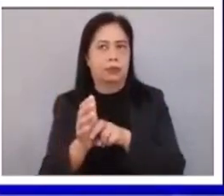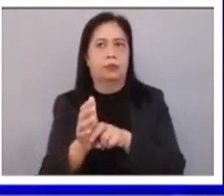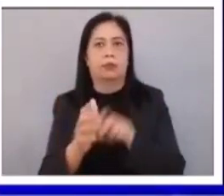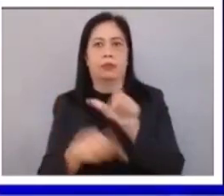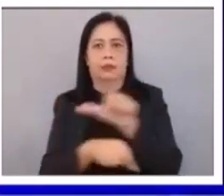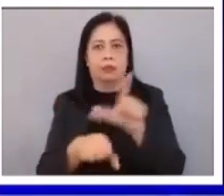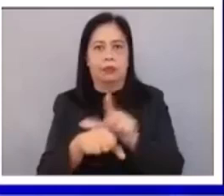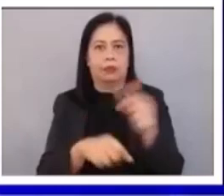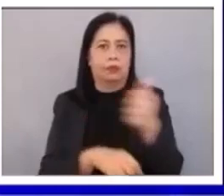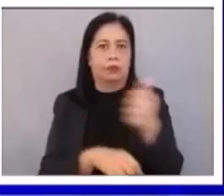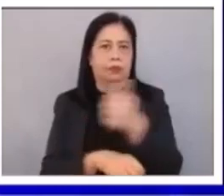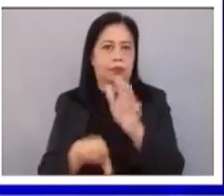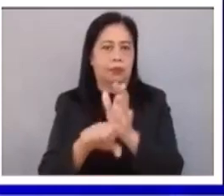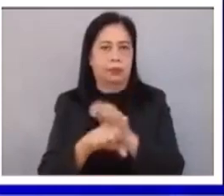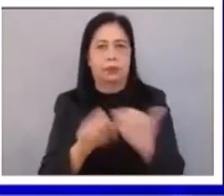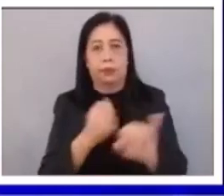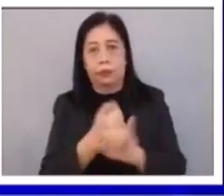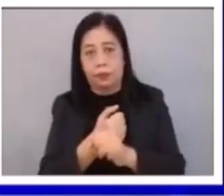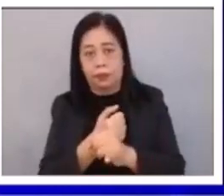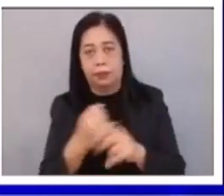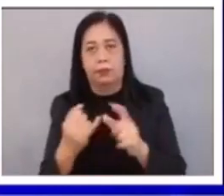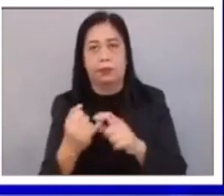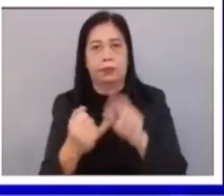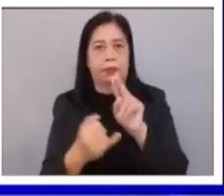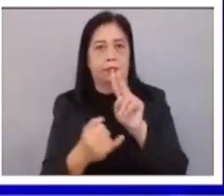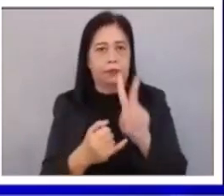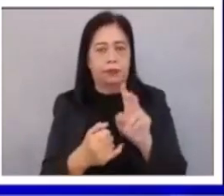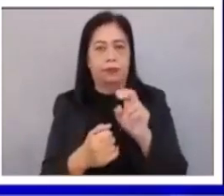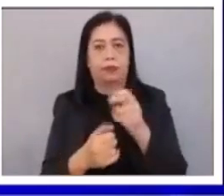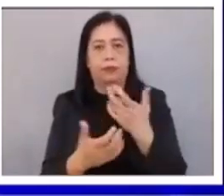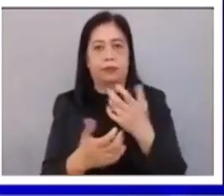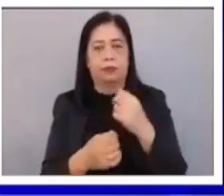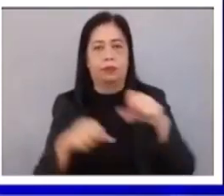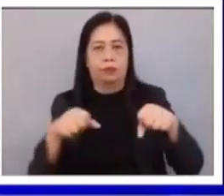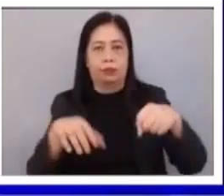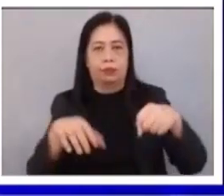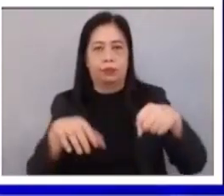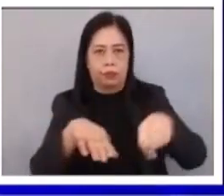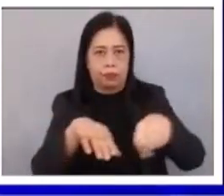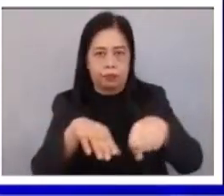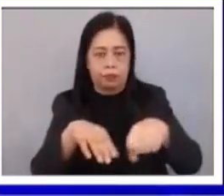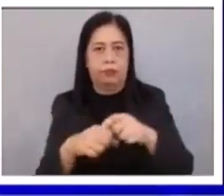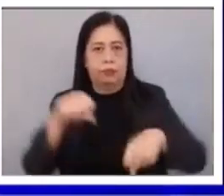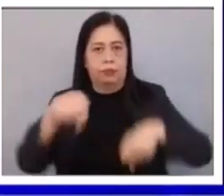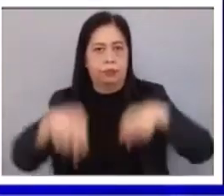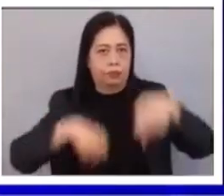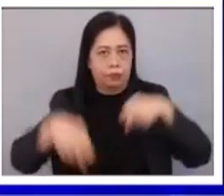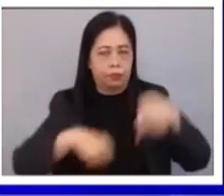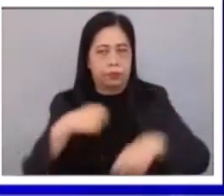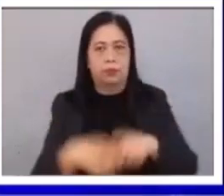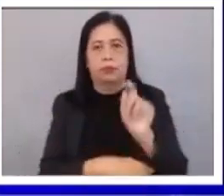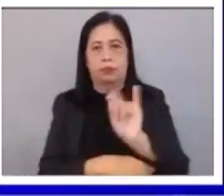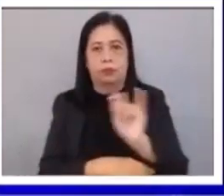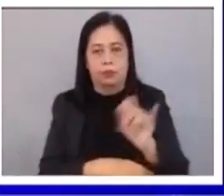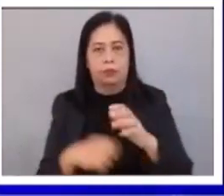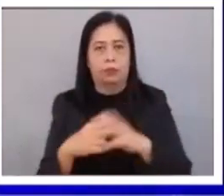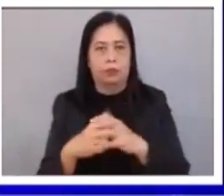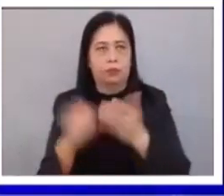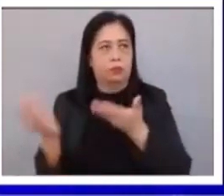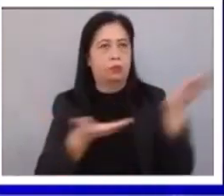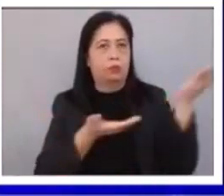ng jeepney, UB Express, tricycle and pedicab, taxi, courier activities